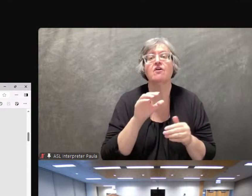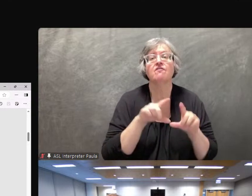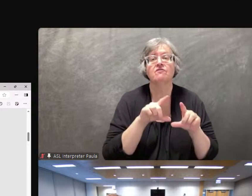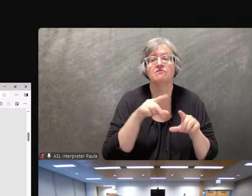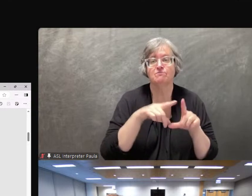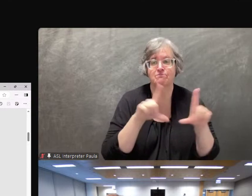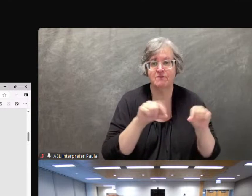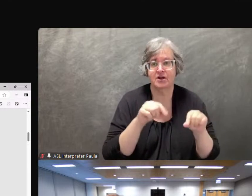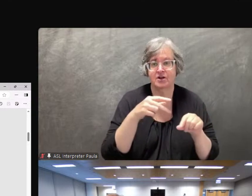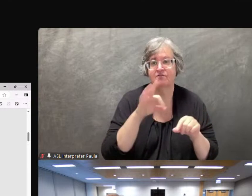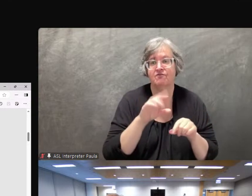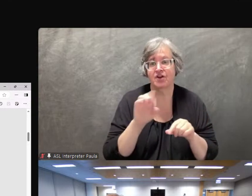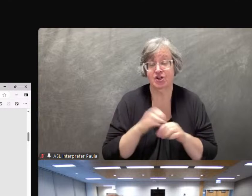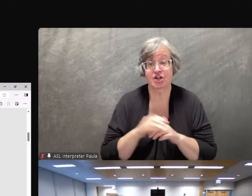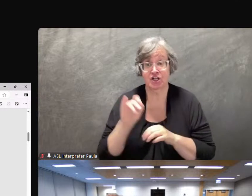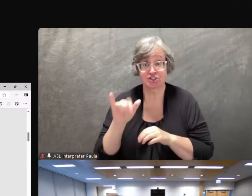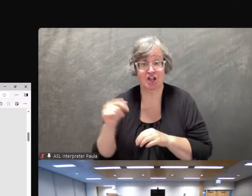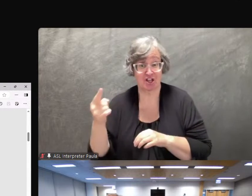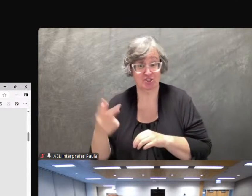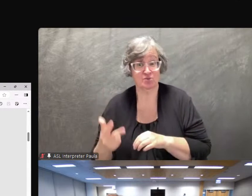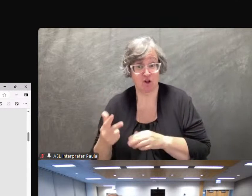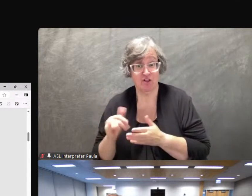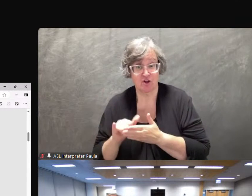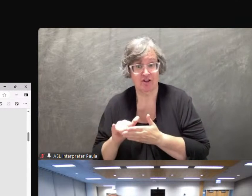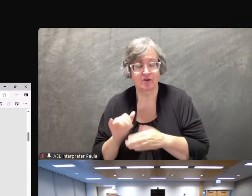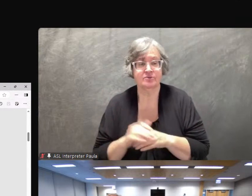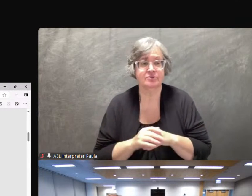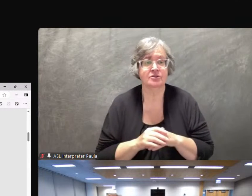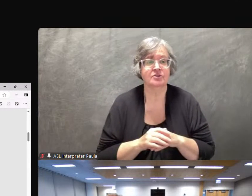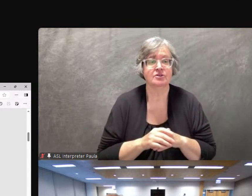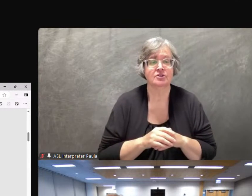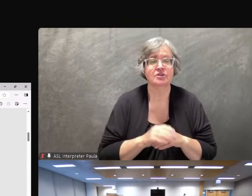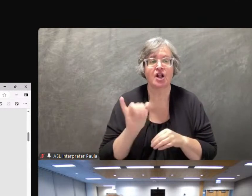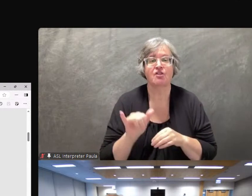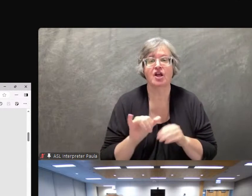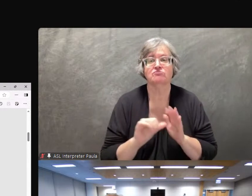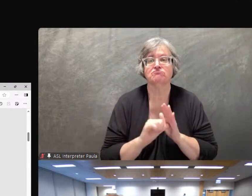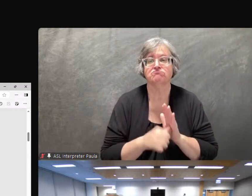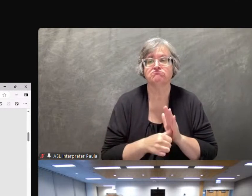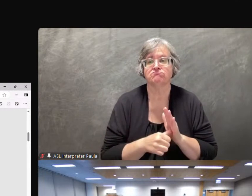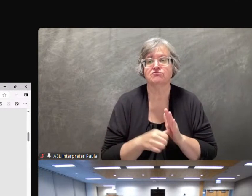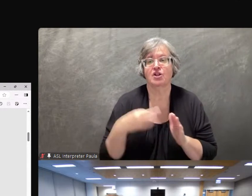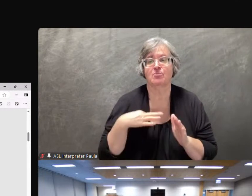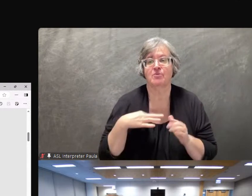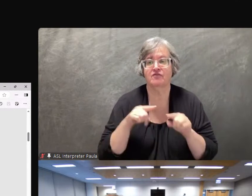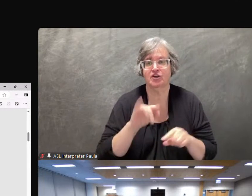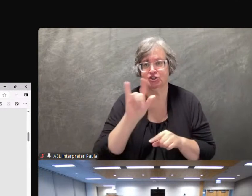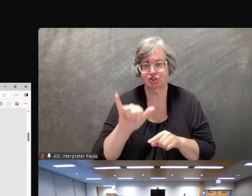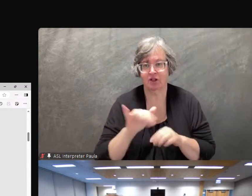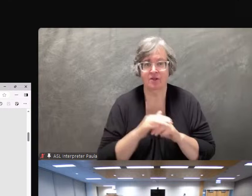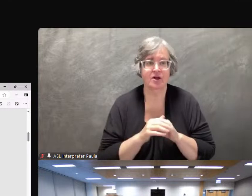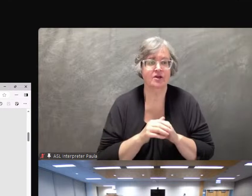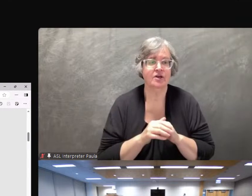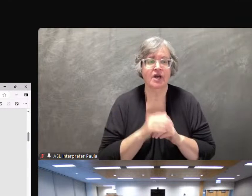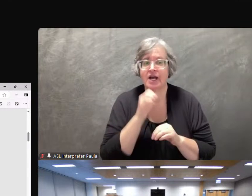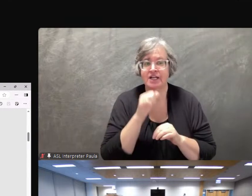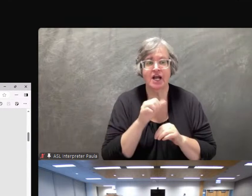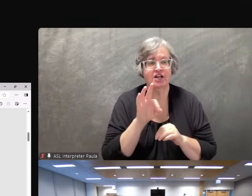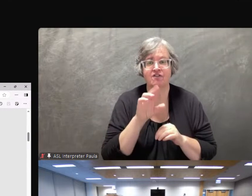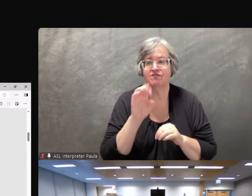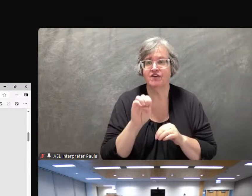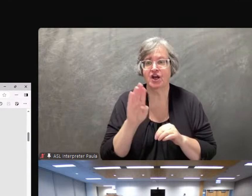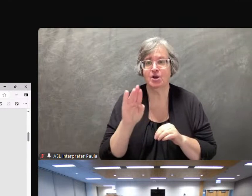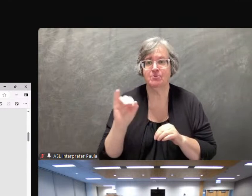As we just saw, July was about a third of that positive variance. So highlights the benefit that we had in July. On the non-fare box